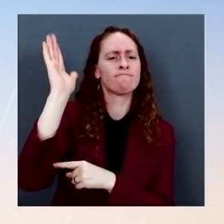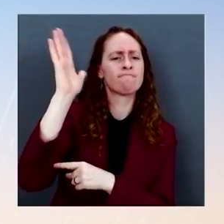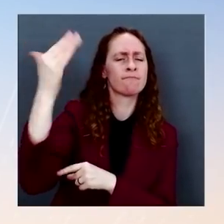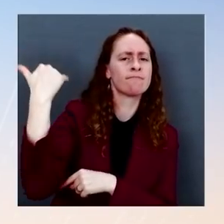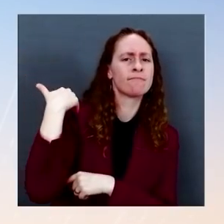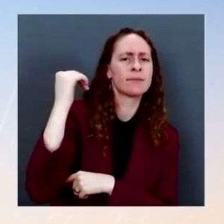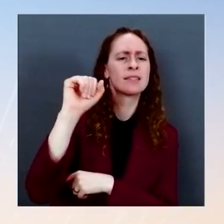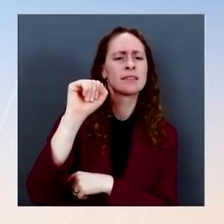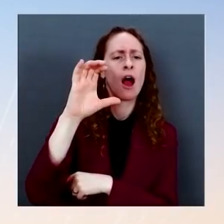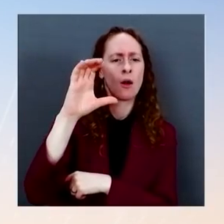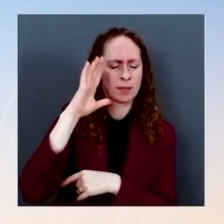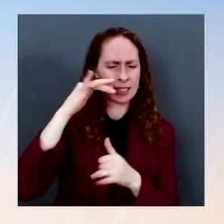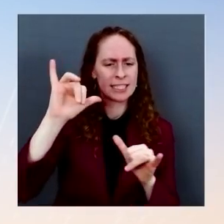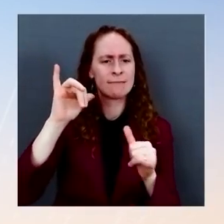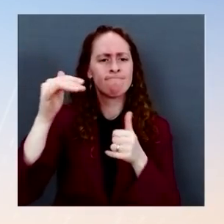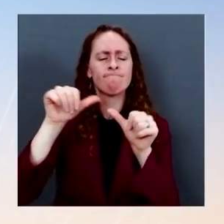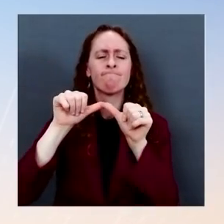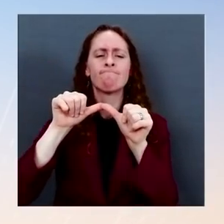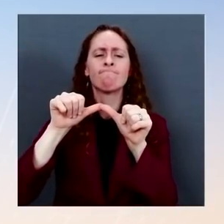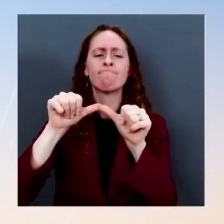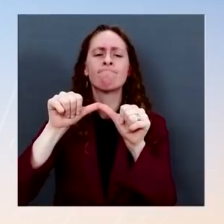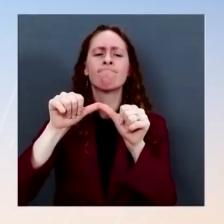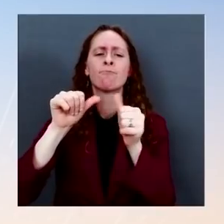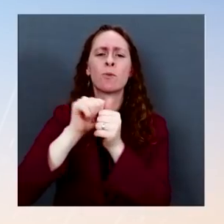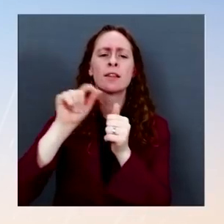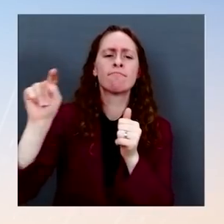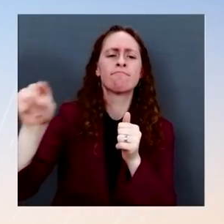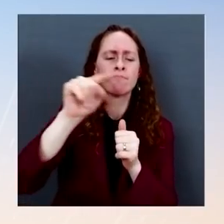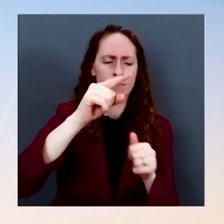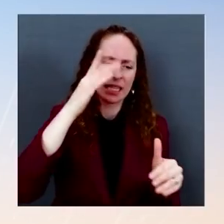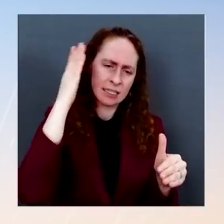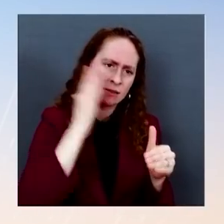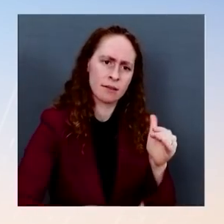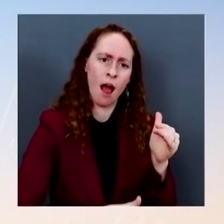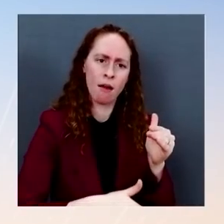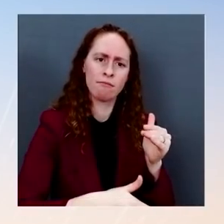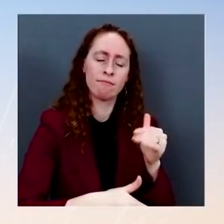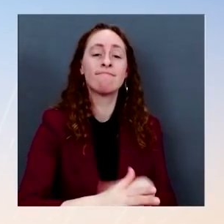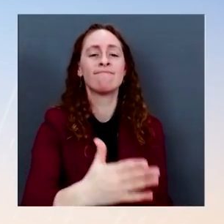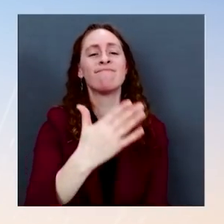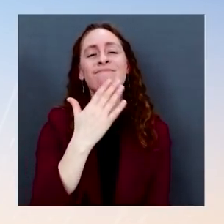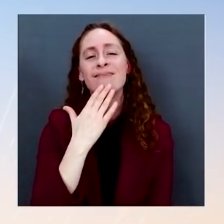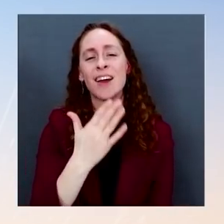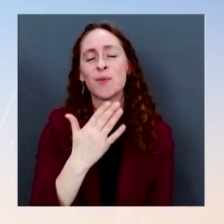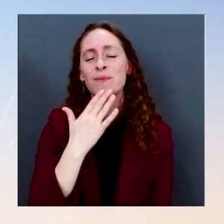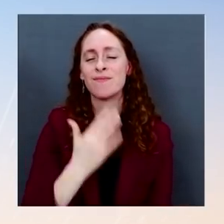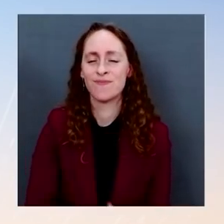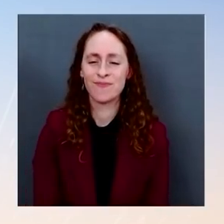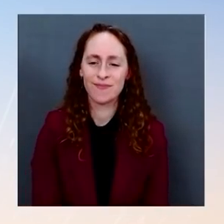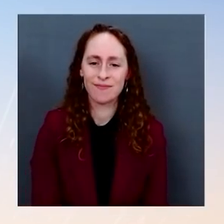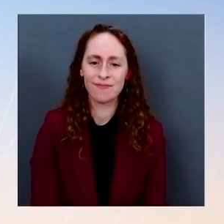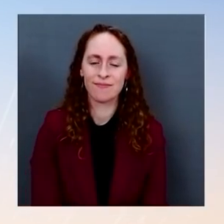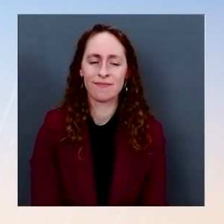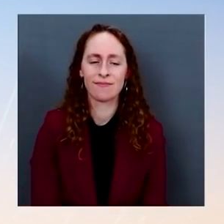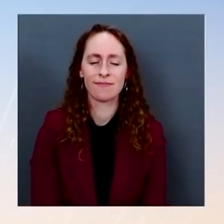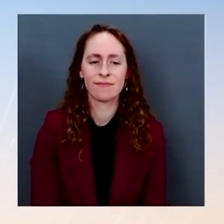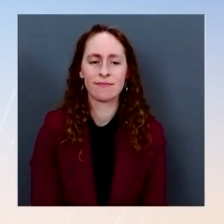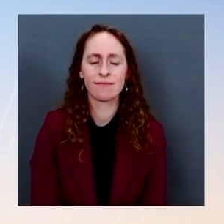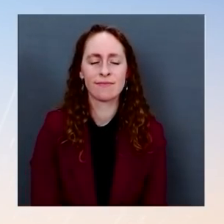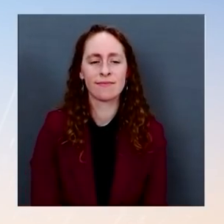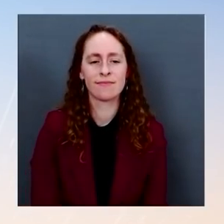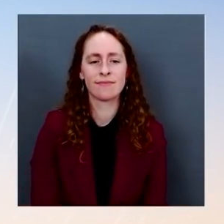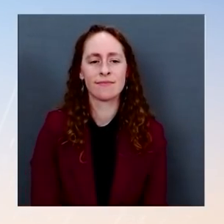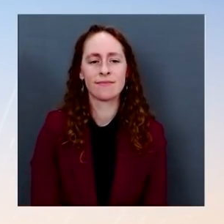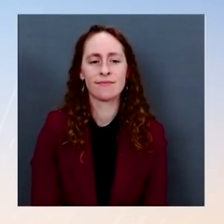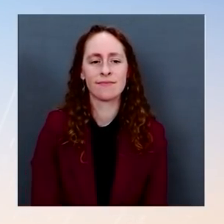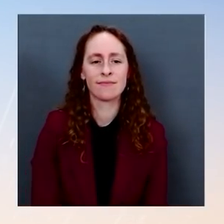We'll do this again. Merry tomorrow. Christmas. Merry Christmas week. Might we hear directly from the president about what happened yesterday? I think you will